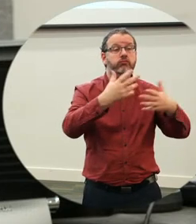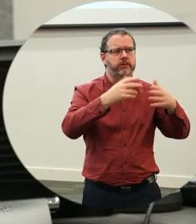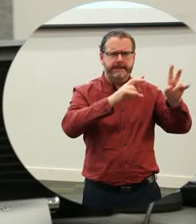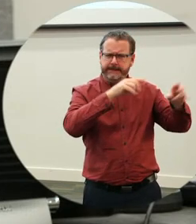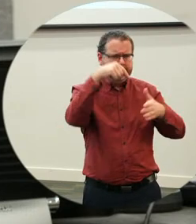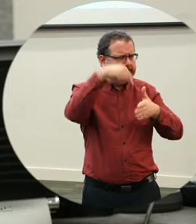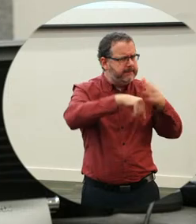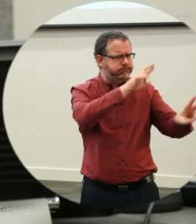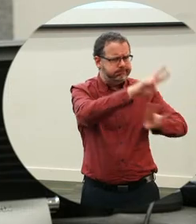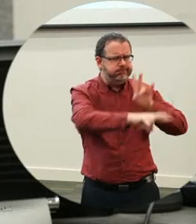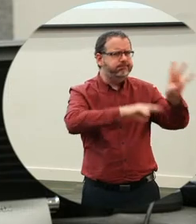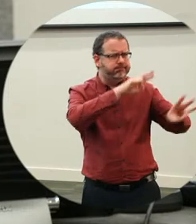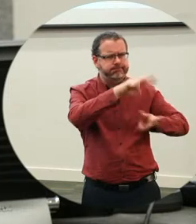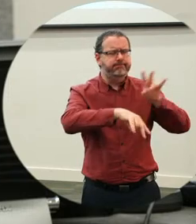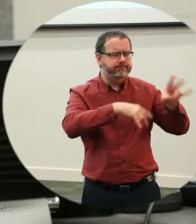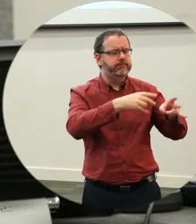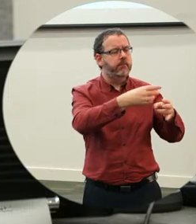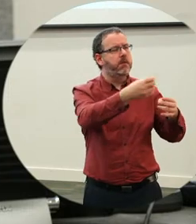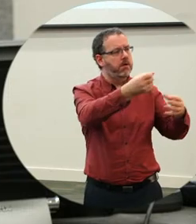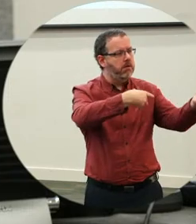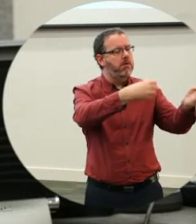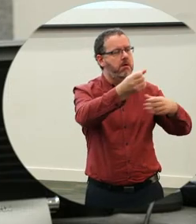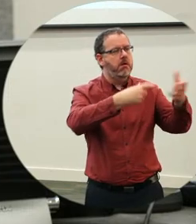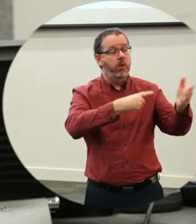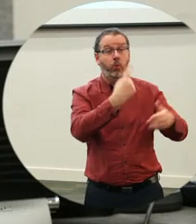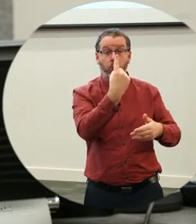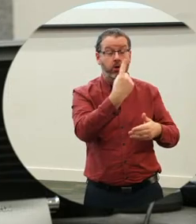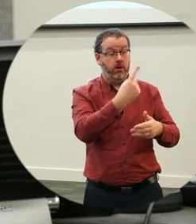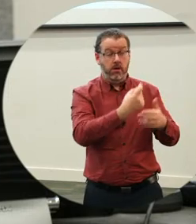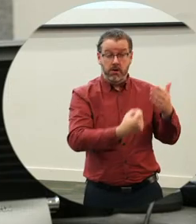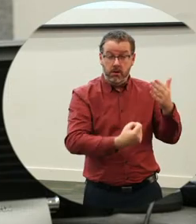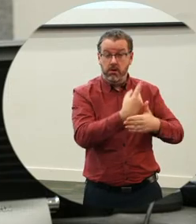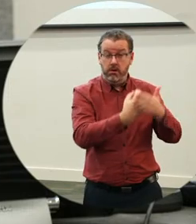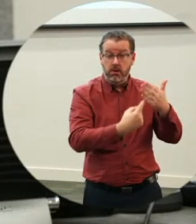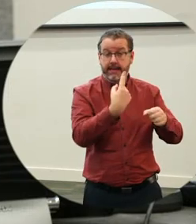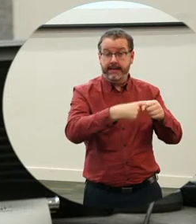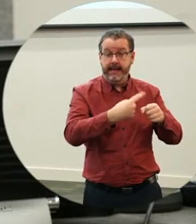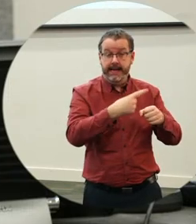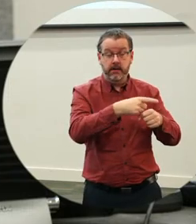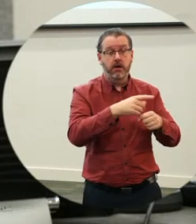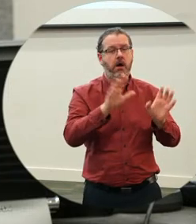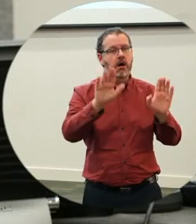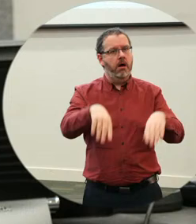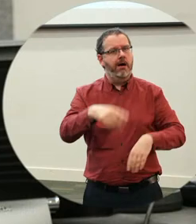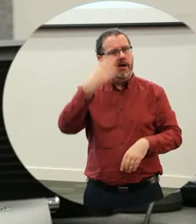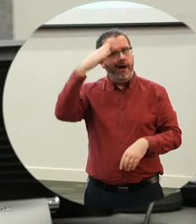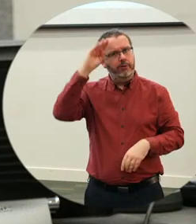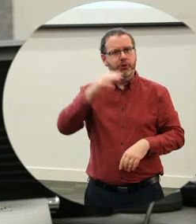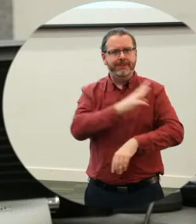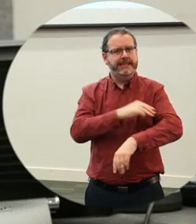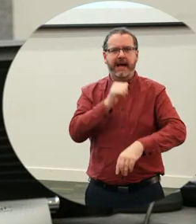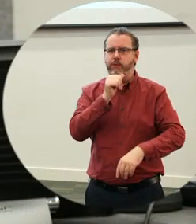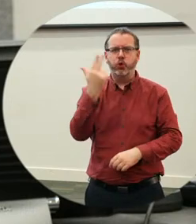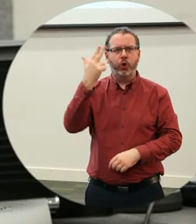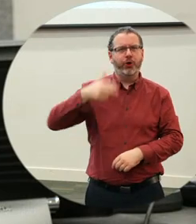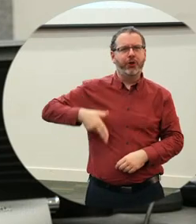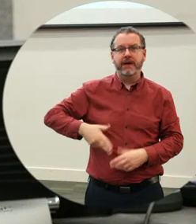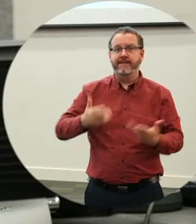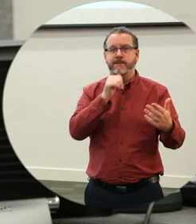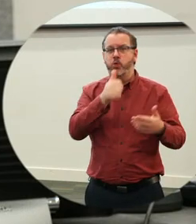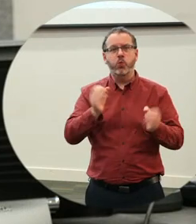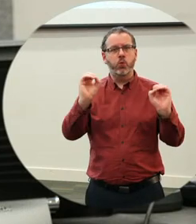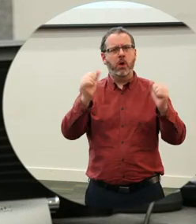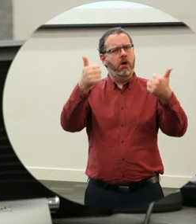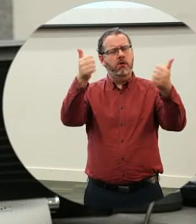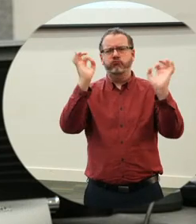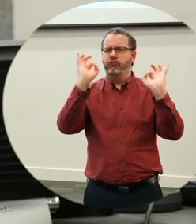and one of the things in there they get again and again and again and again is the fact, and your police force don't carry guns. We think this is